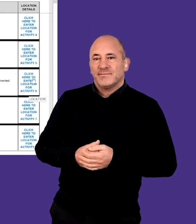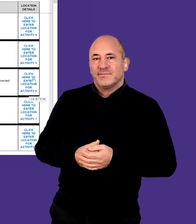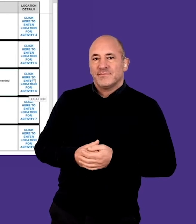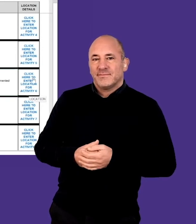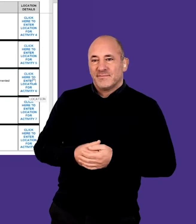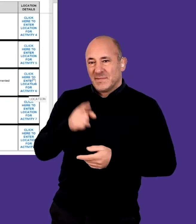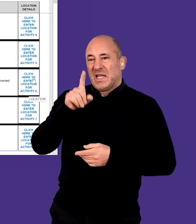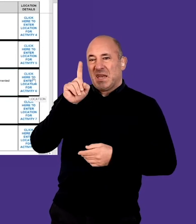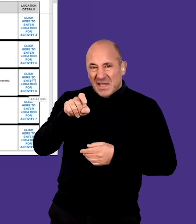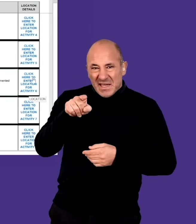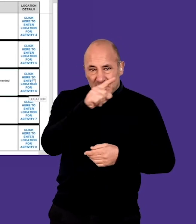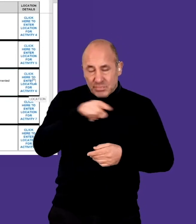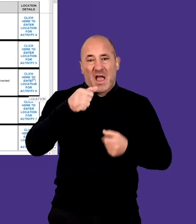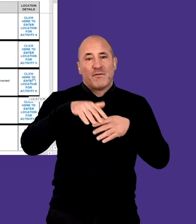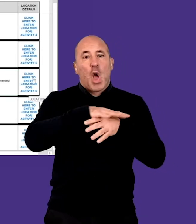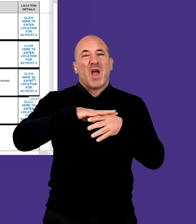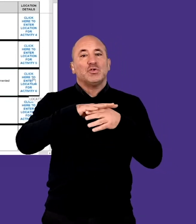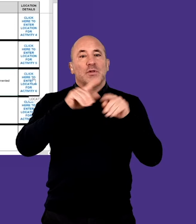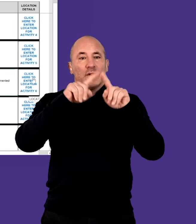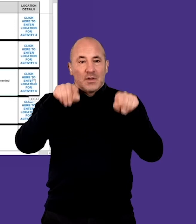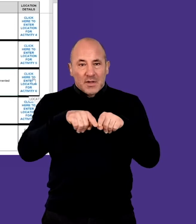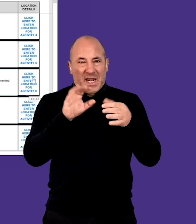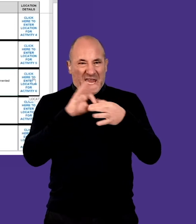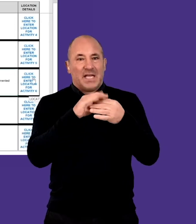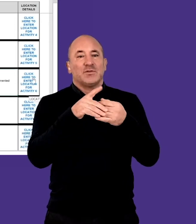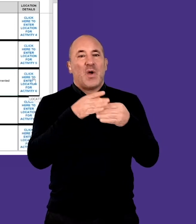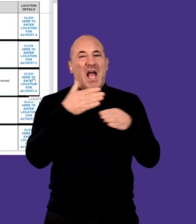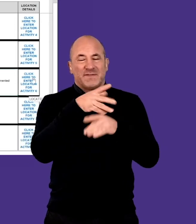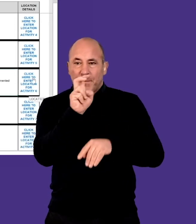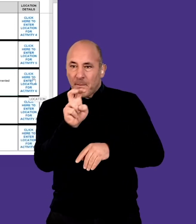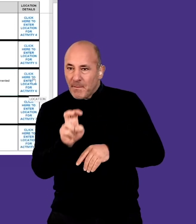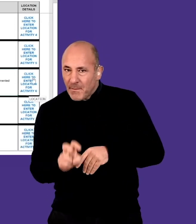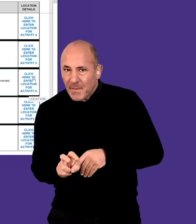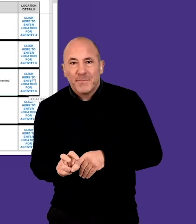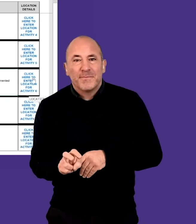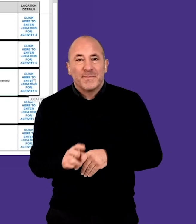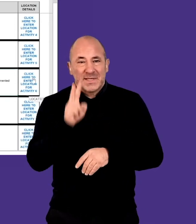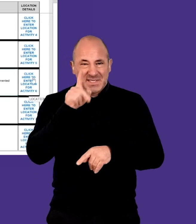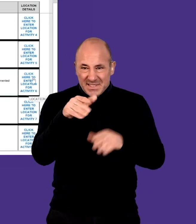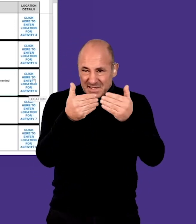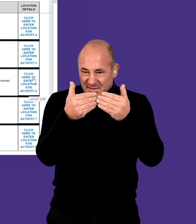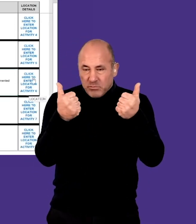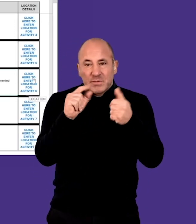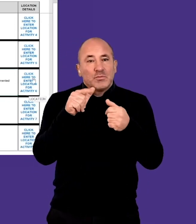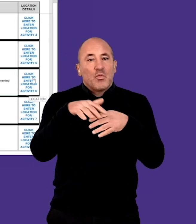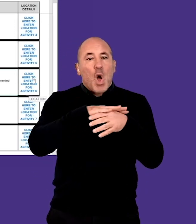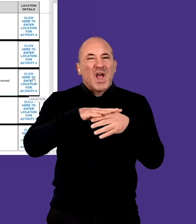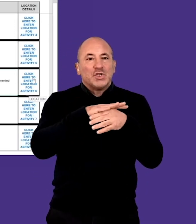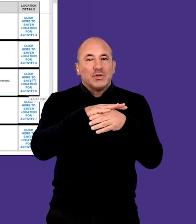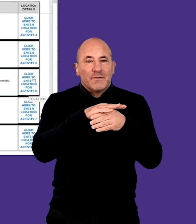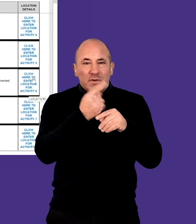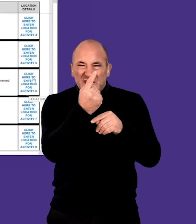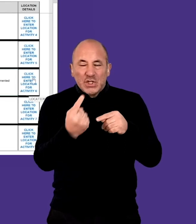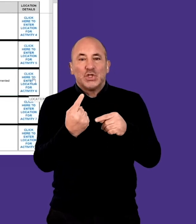under location details, you'll be taken to a location form for the relevant activity that you've entered. You'll see that there's a